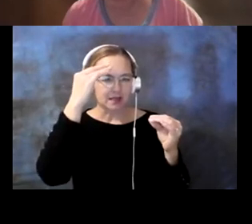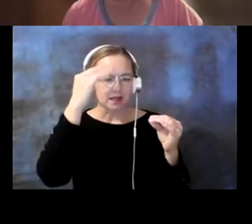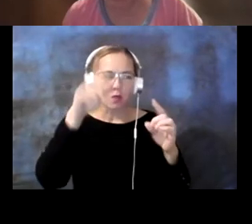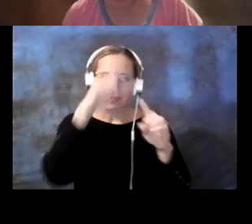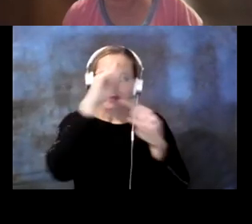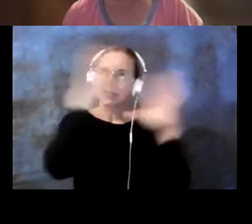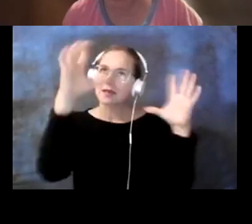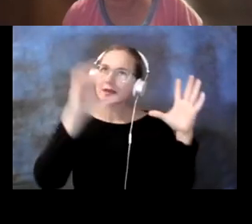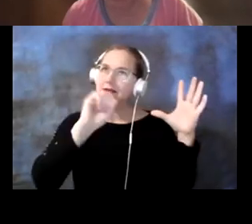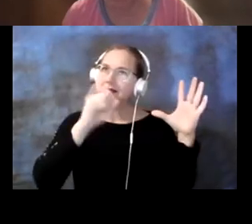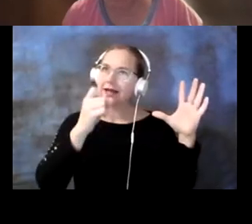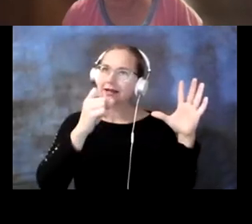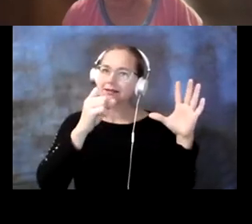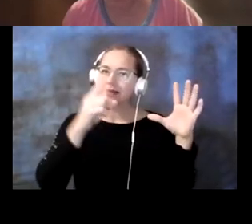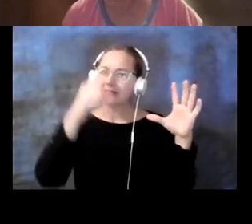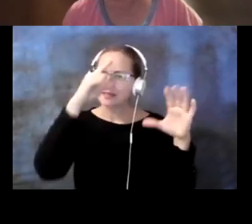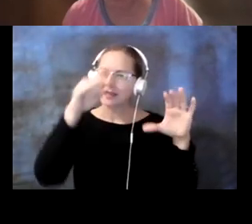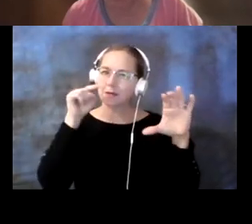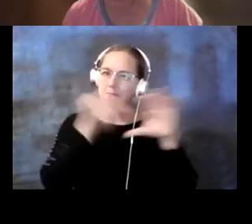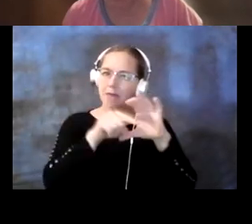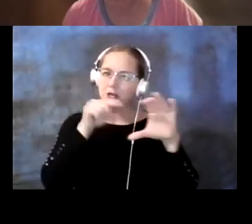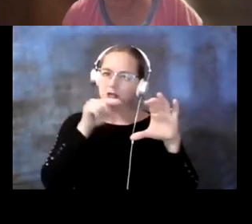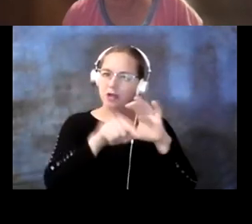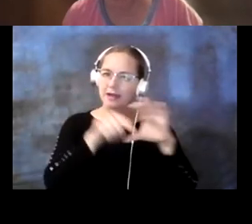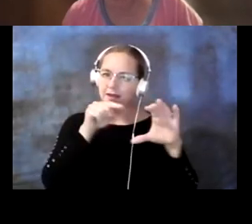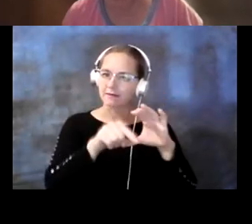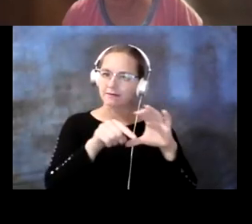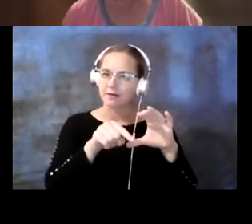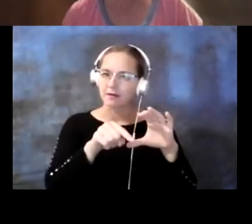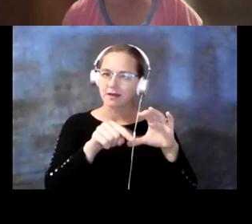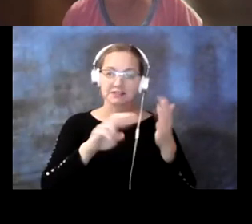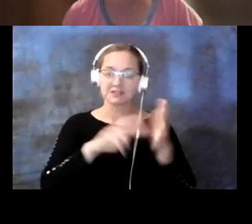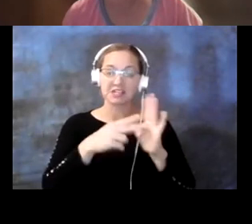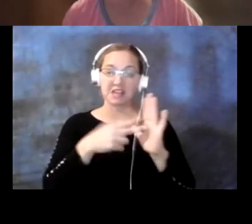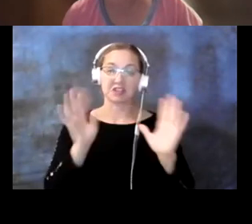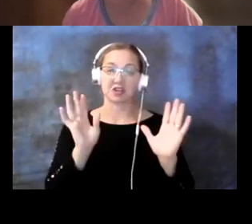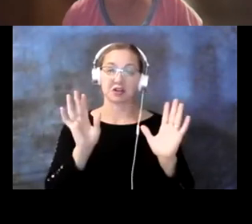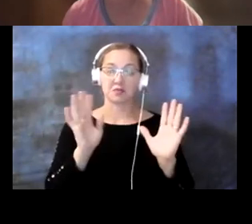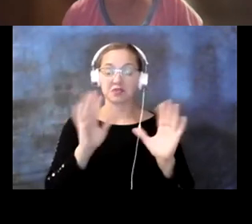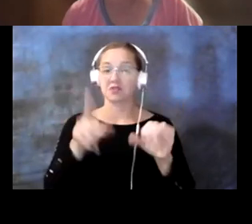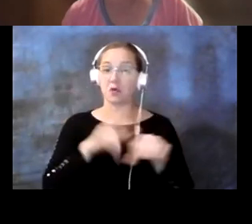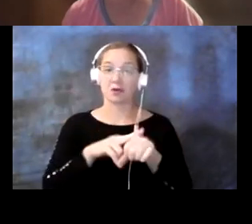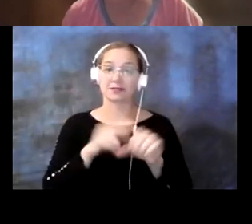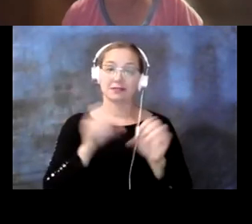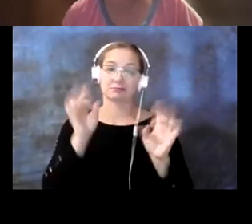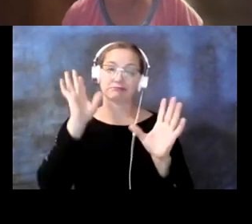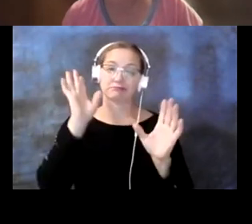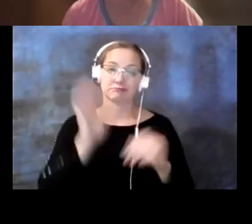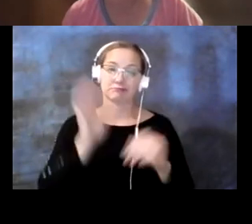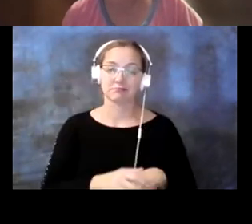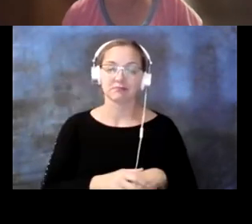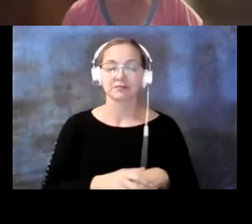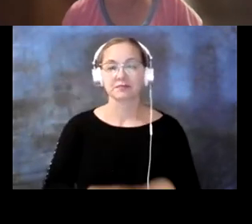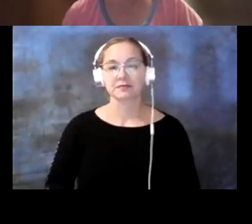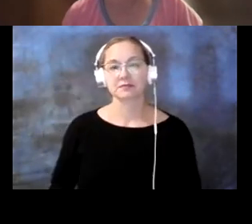they're thinking of penetrative sex as a definition of sex, which of course is ridiculous, as we've been talking about.